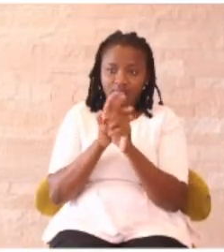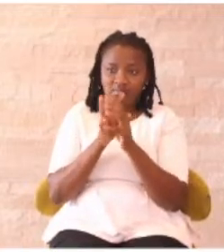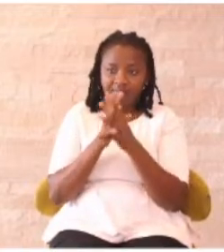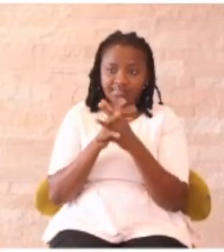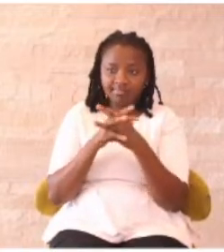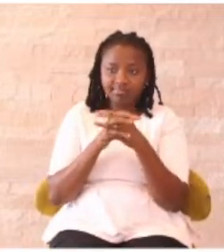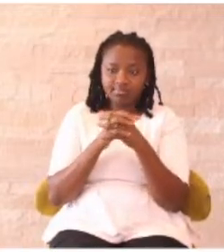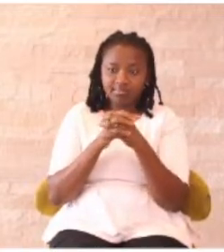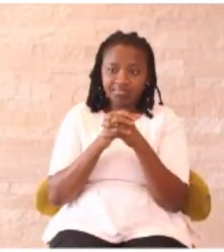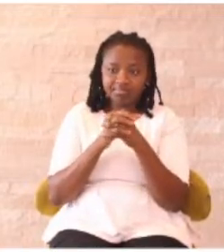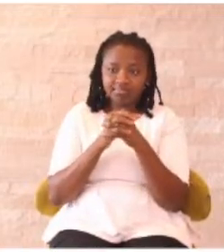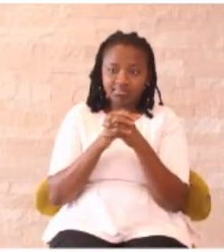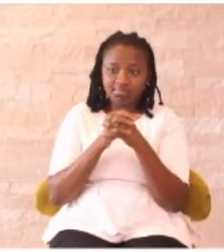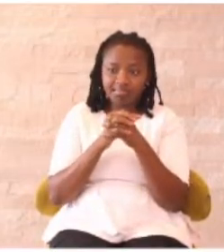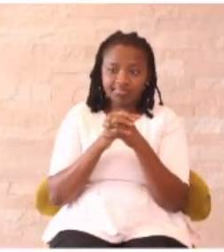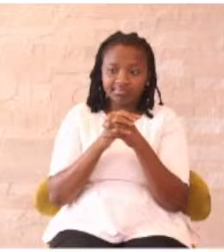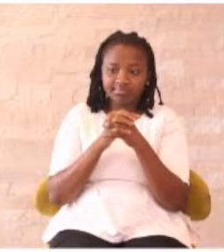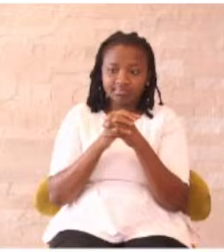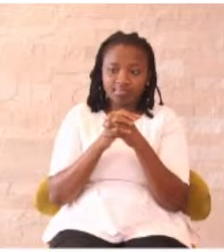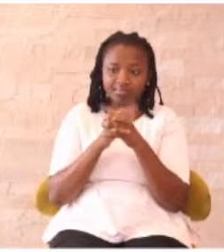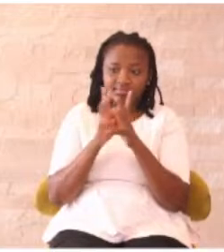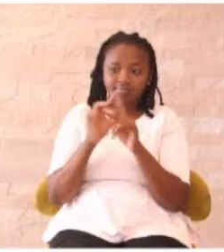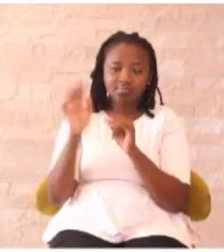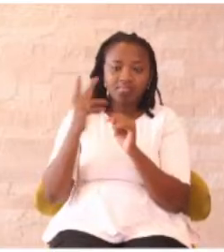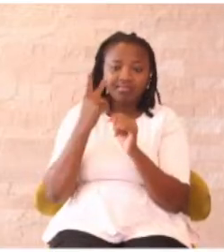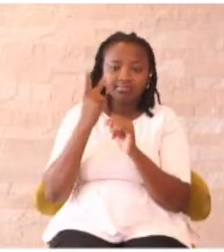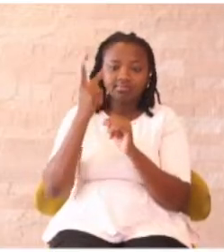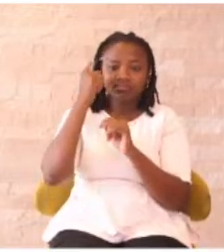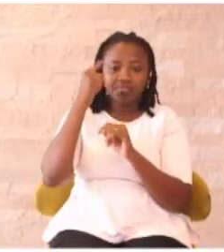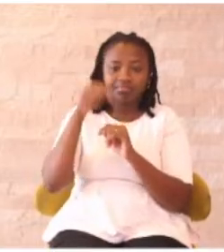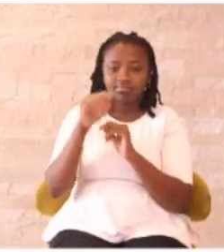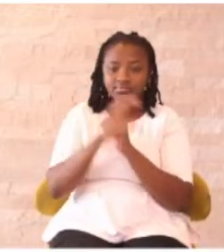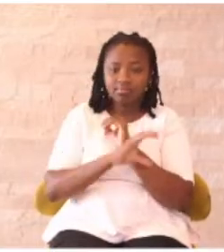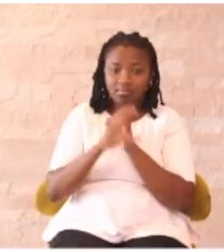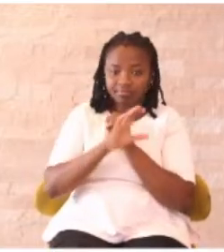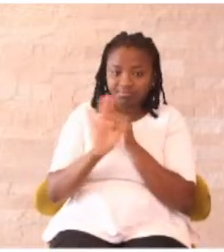his deliverables and the vision for the country,